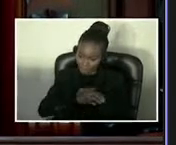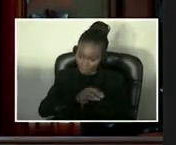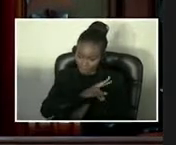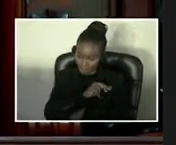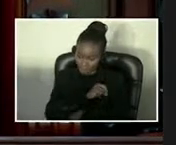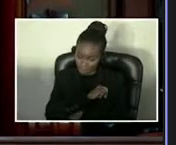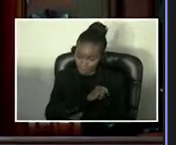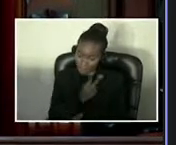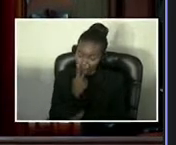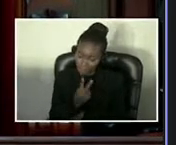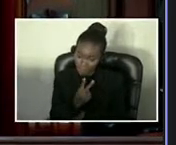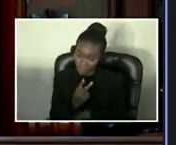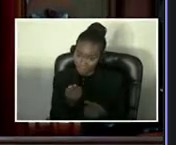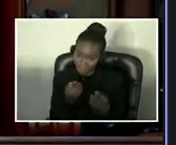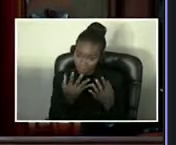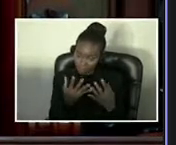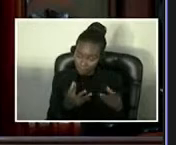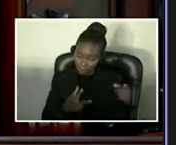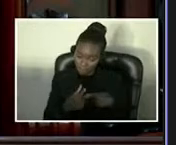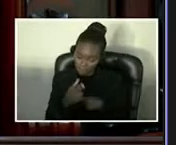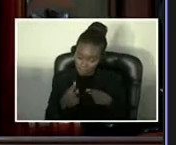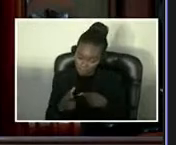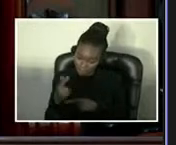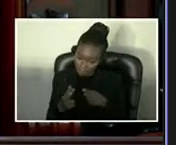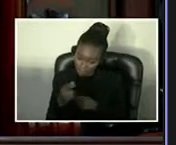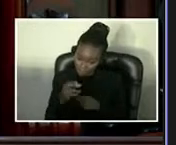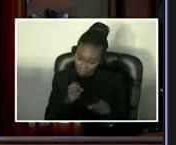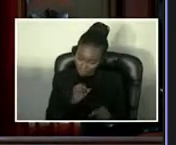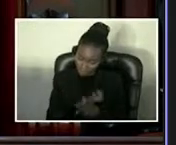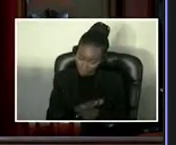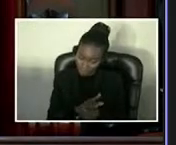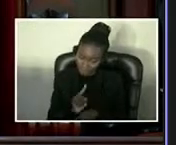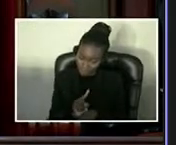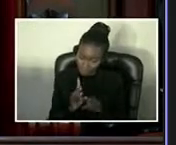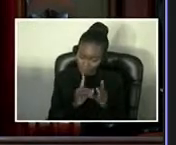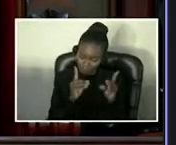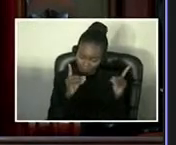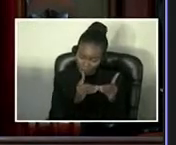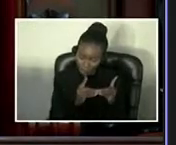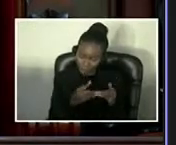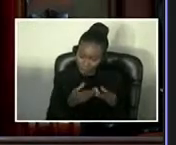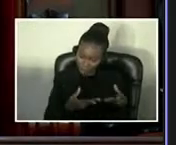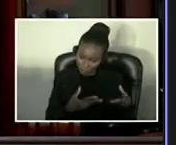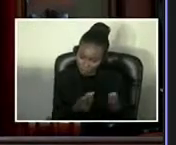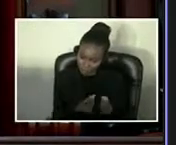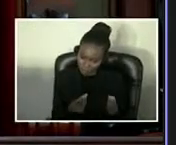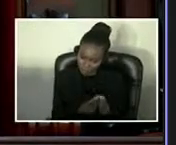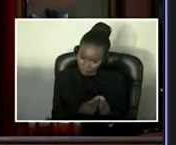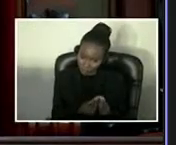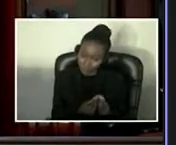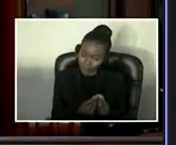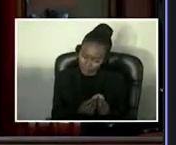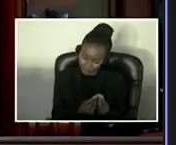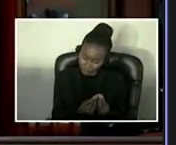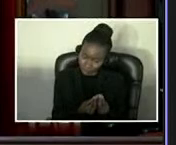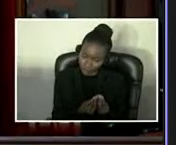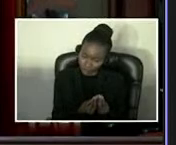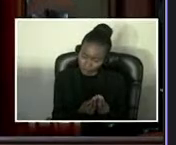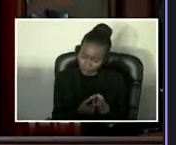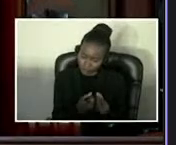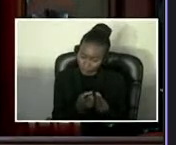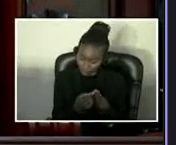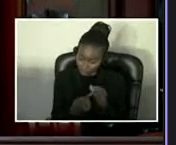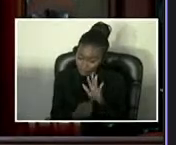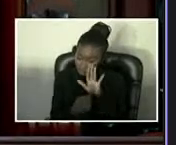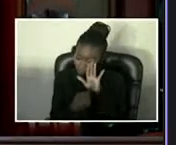will will impact the functioning of the department like goods and services are growing below inflation that will indicate that